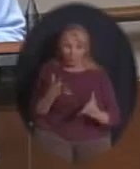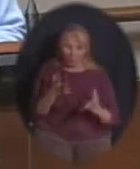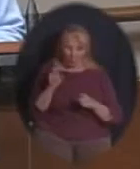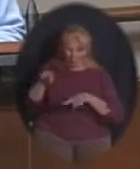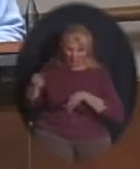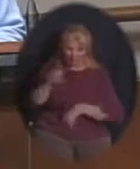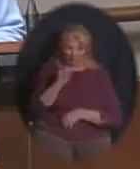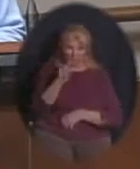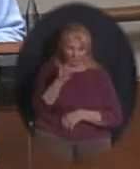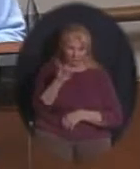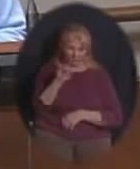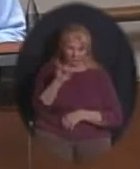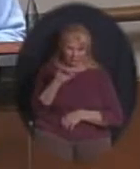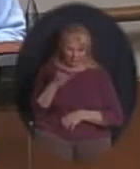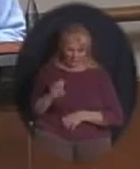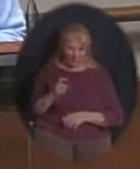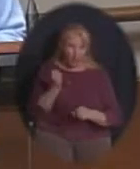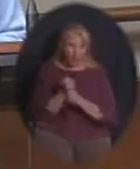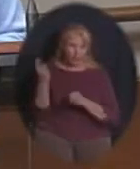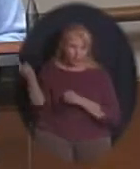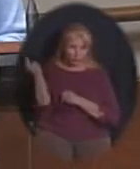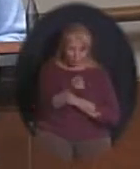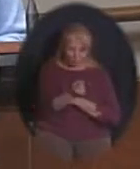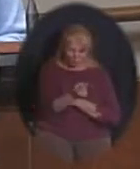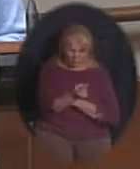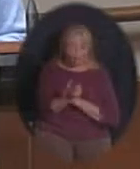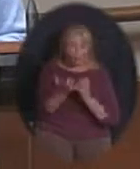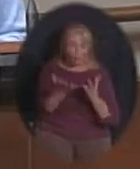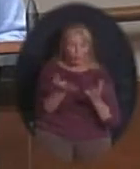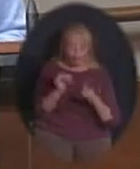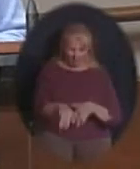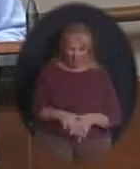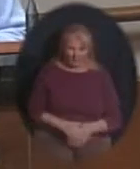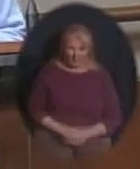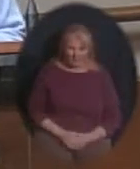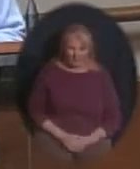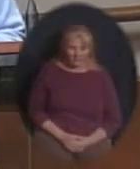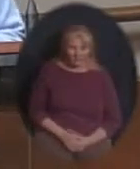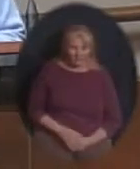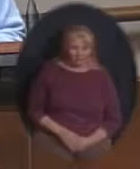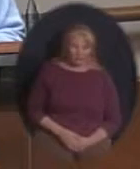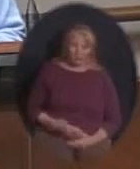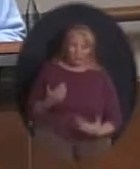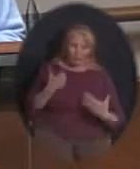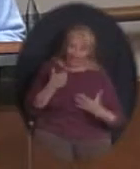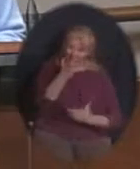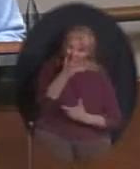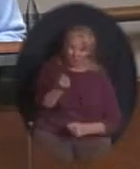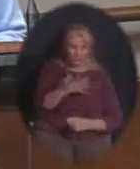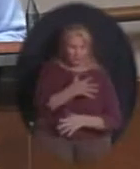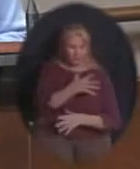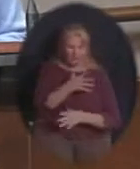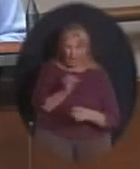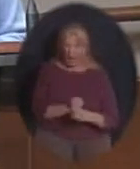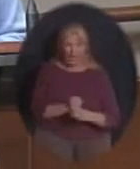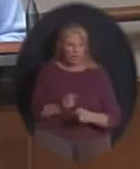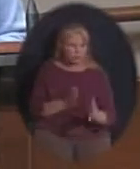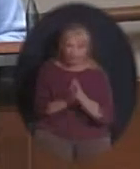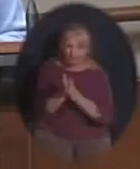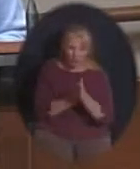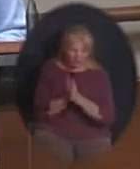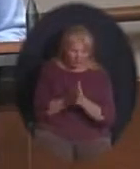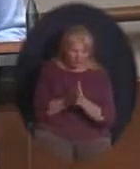us if you pass this proposal for one of the first years of implementation. We have interest and we have momentum, and we'd like to carry it forward for